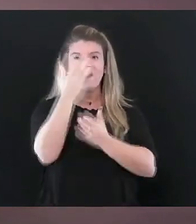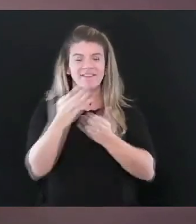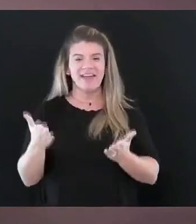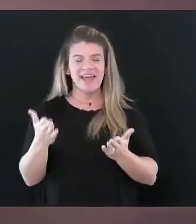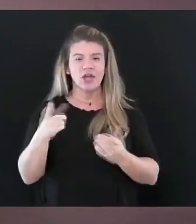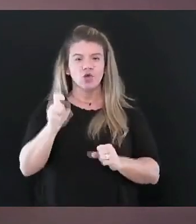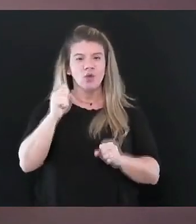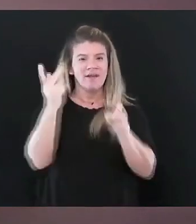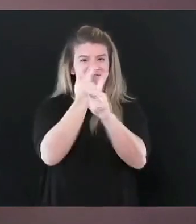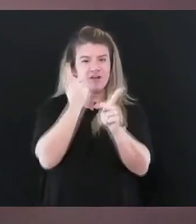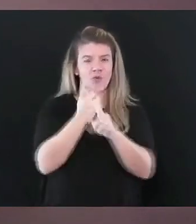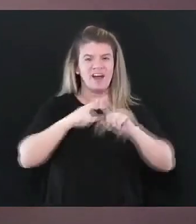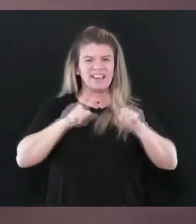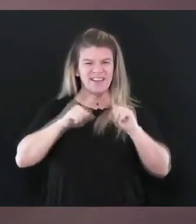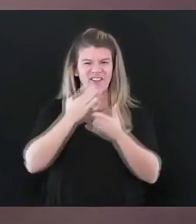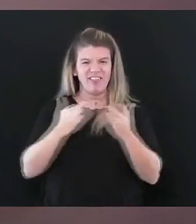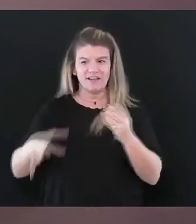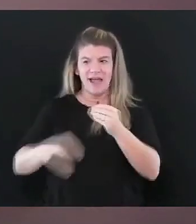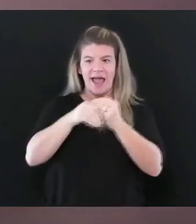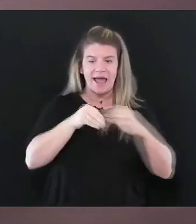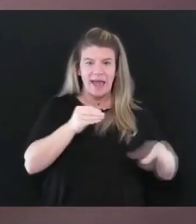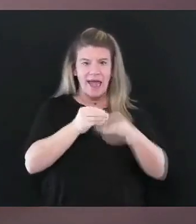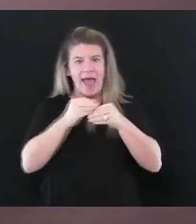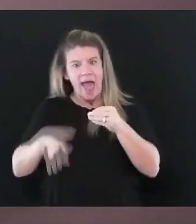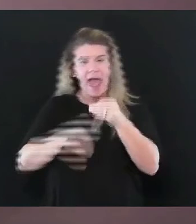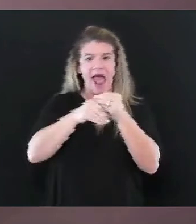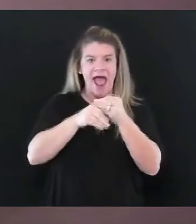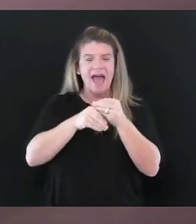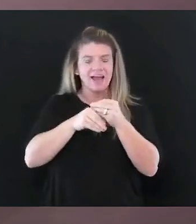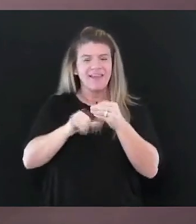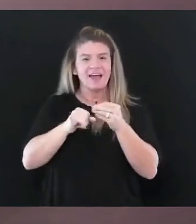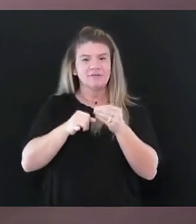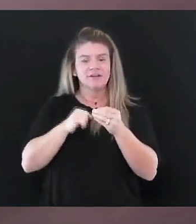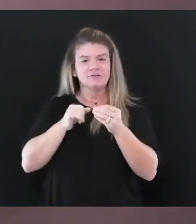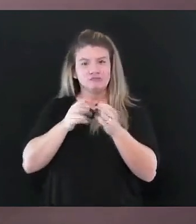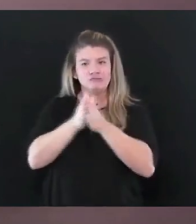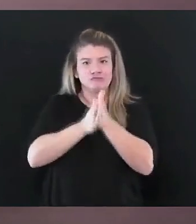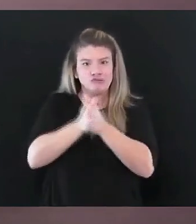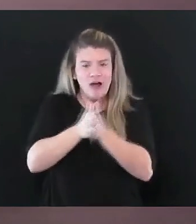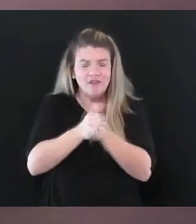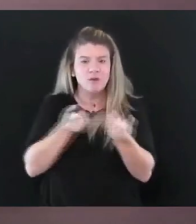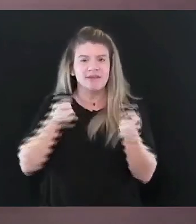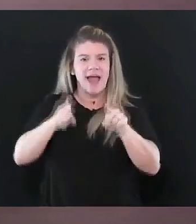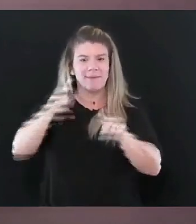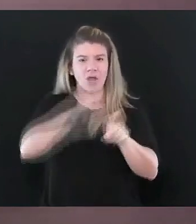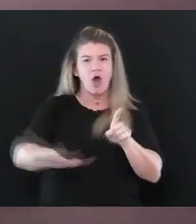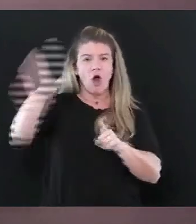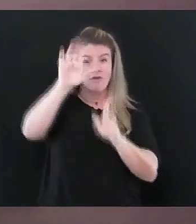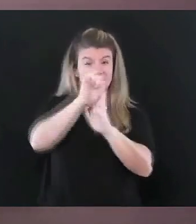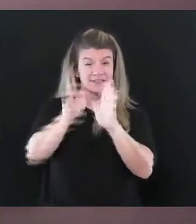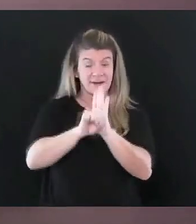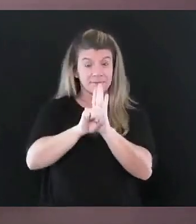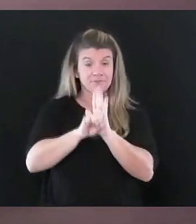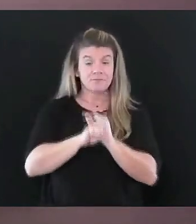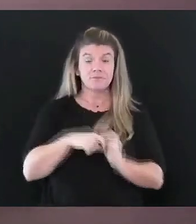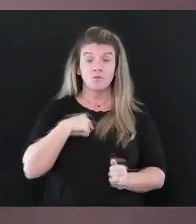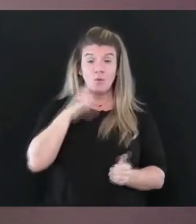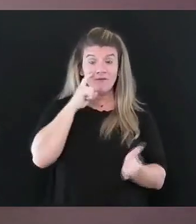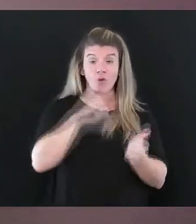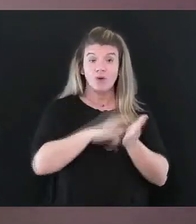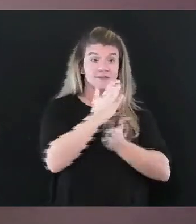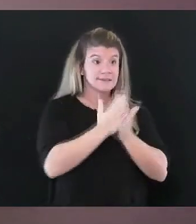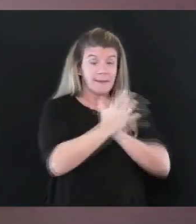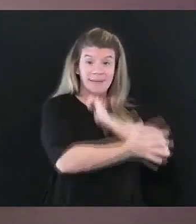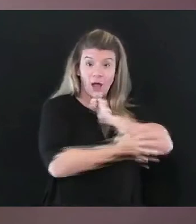up to drive COVID spread in parts of our state. We know in some counties we've seen outbreaks in